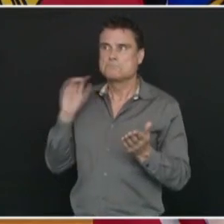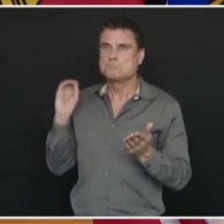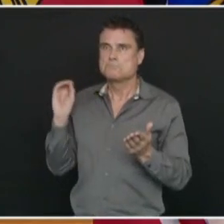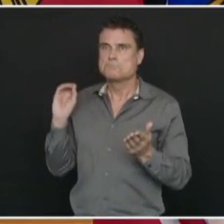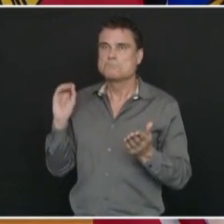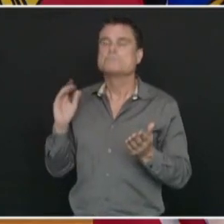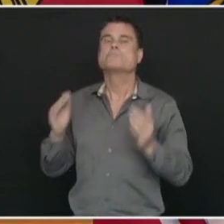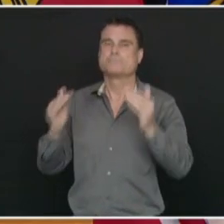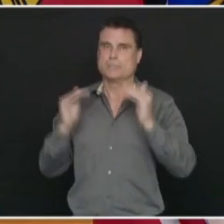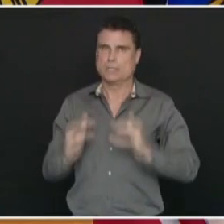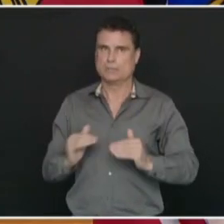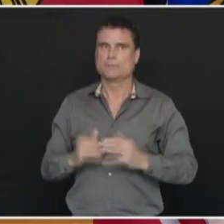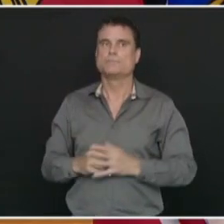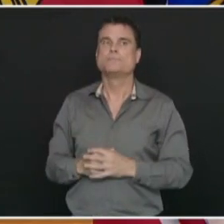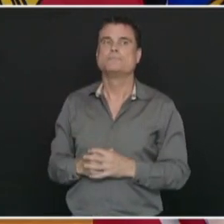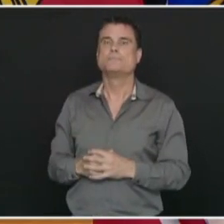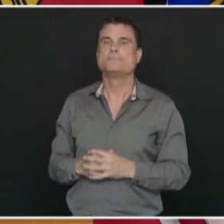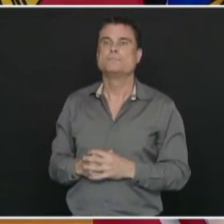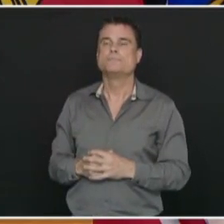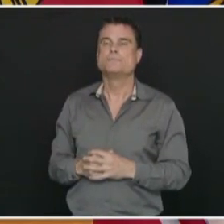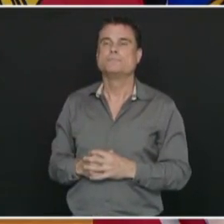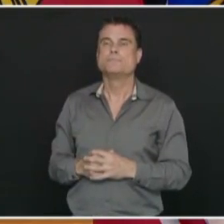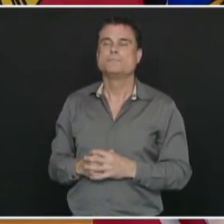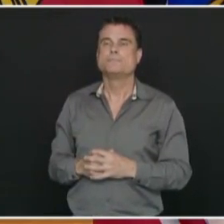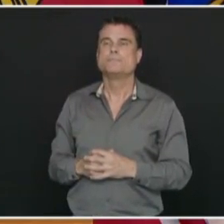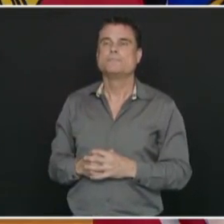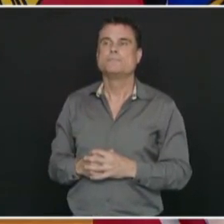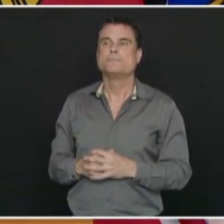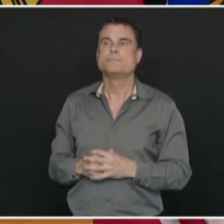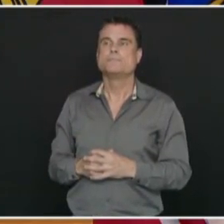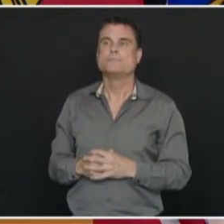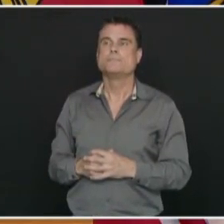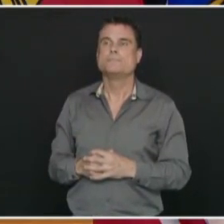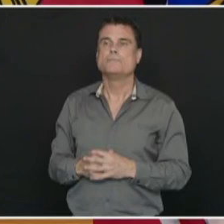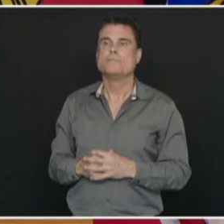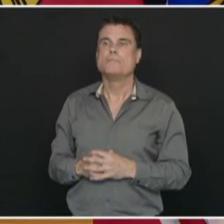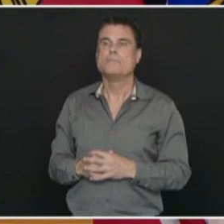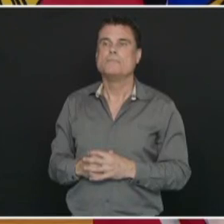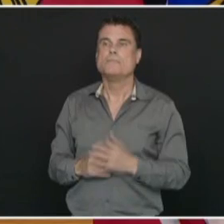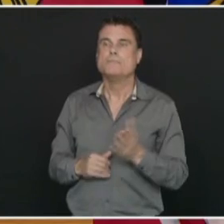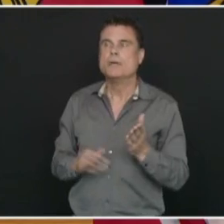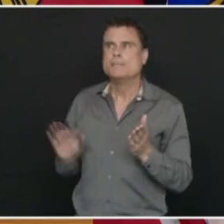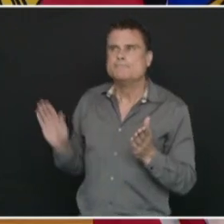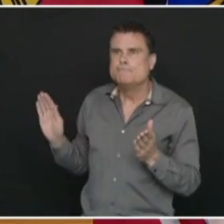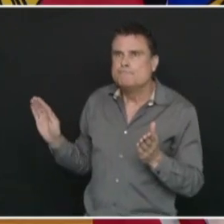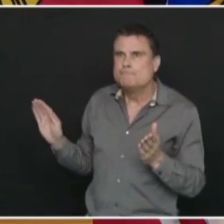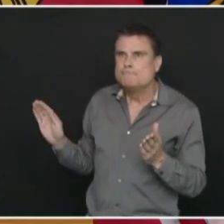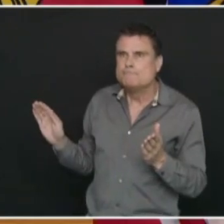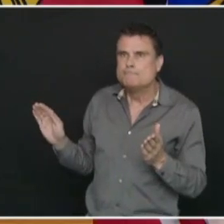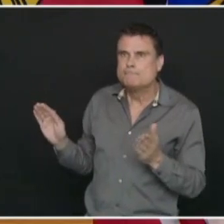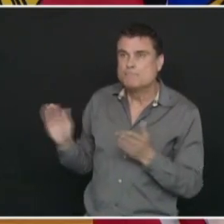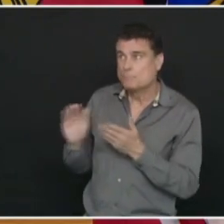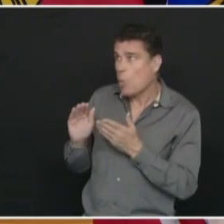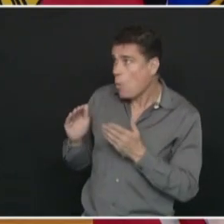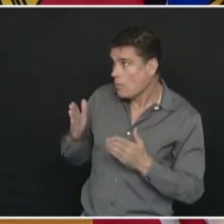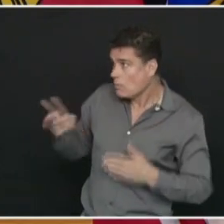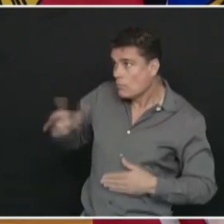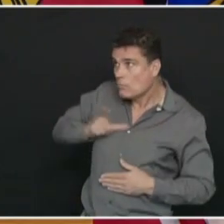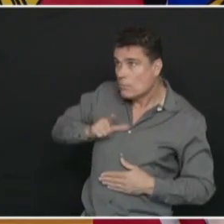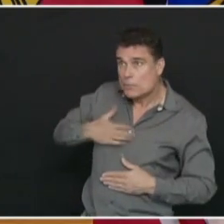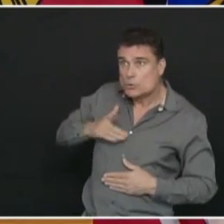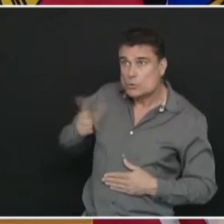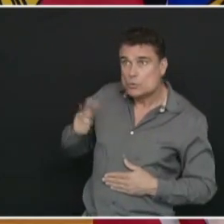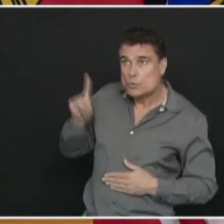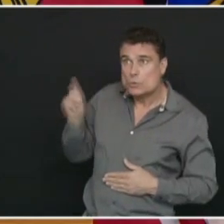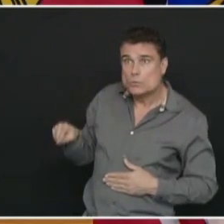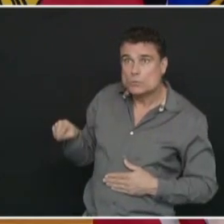at. I actually believe that we need to continue with, particularly for the next few weeks, continuing with